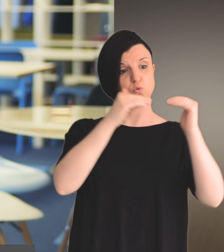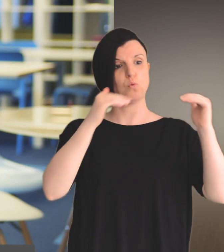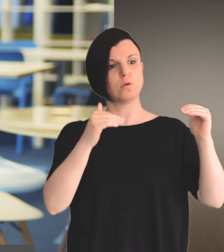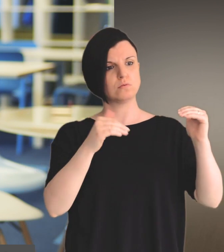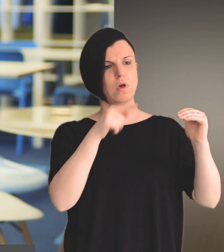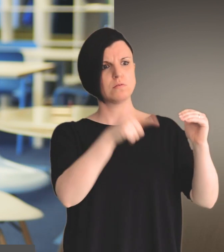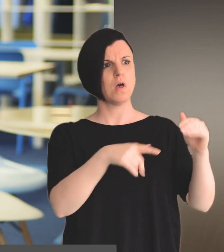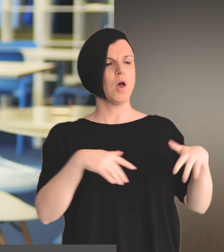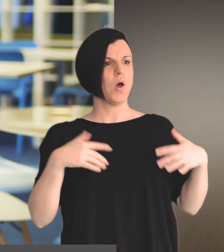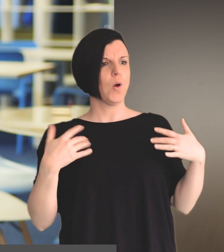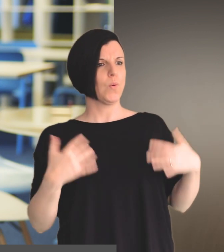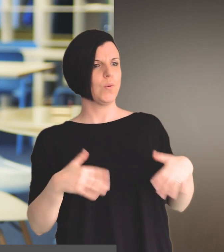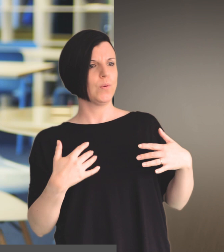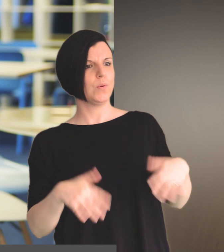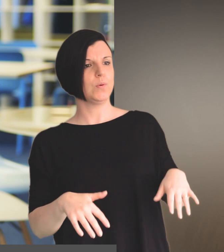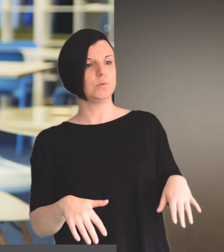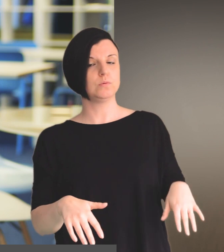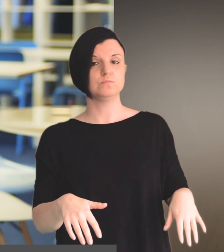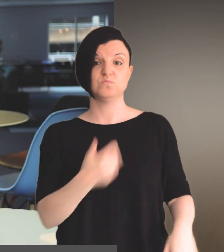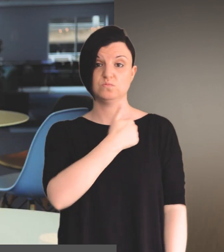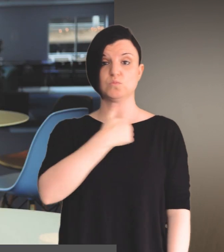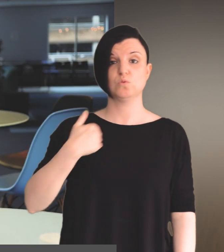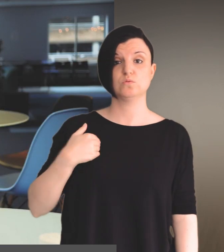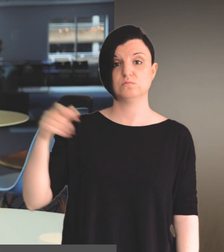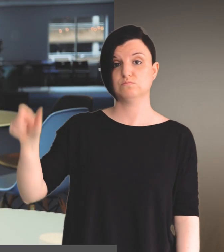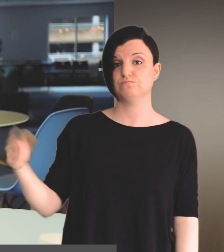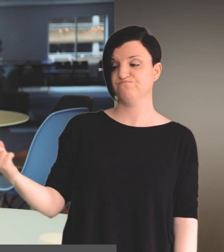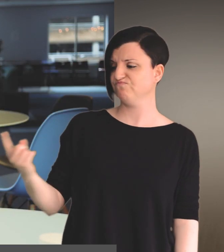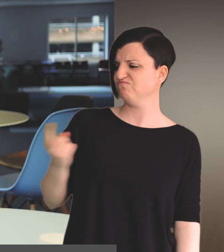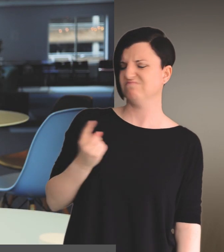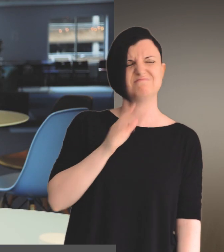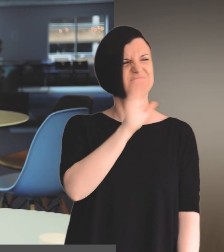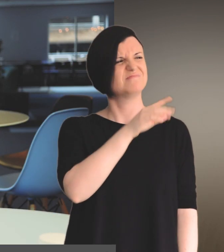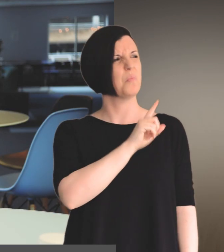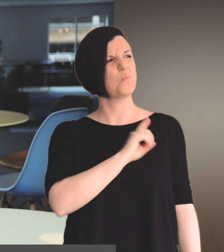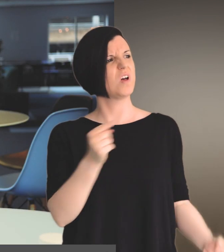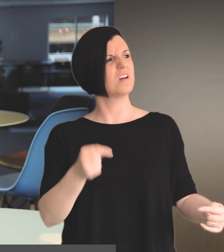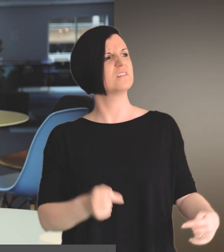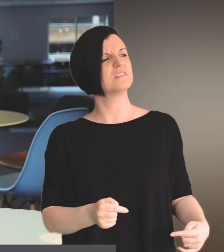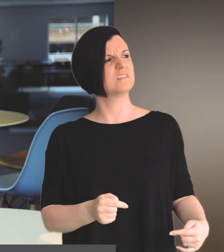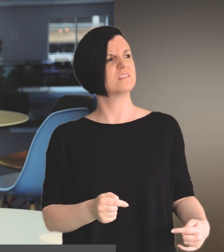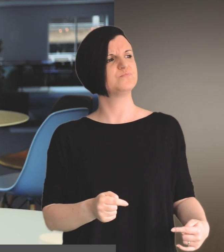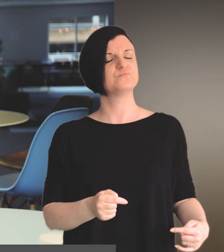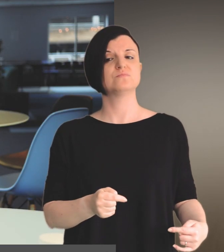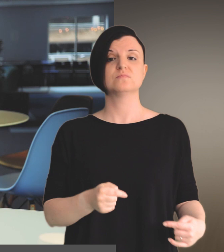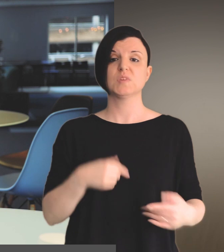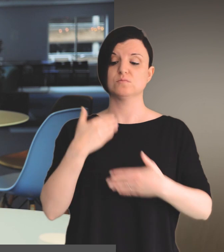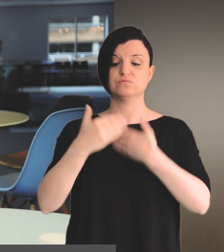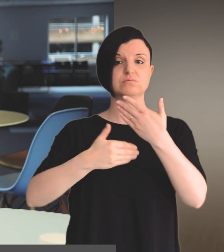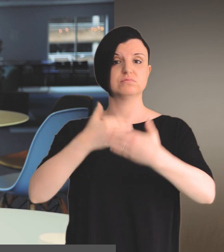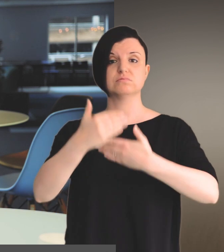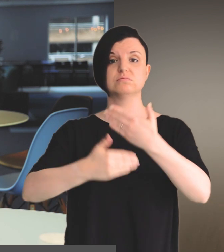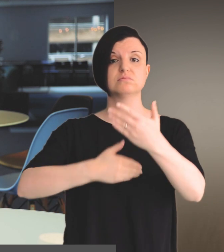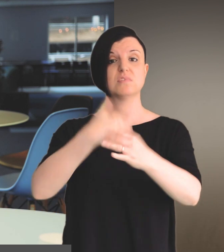hugely powerful. We had people at the beginning asking me about why they were there, why was it relevant